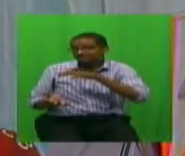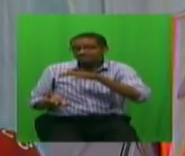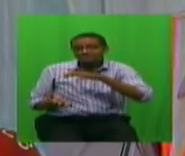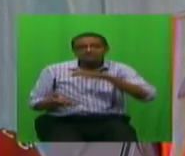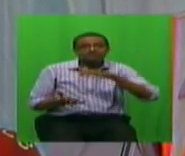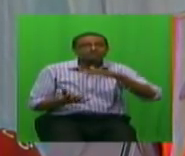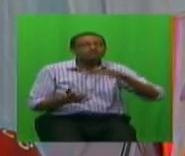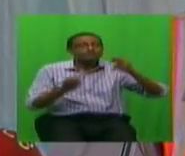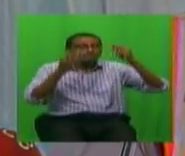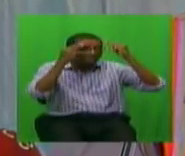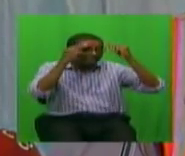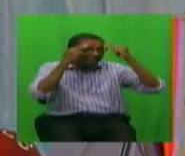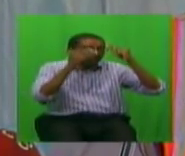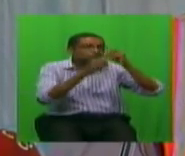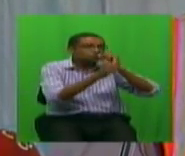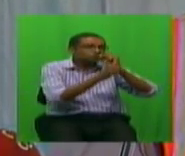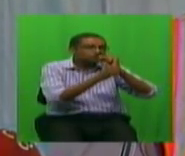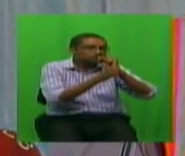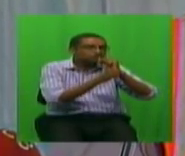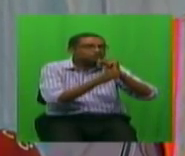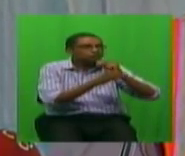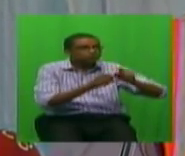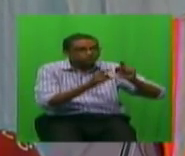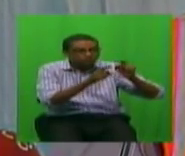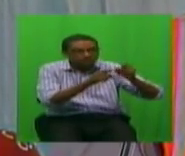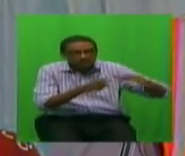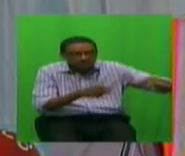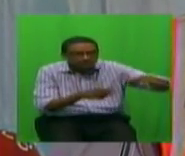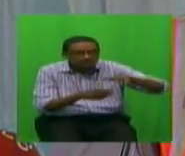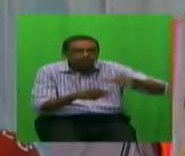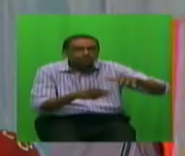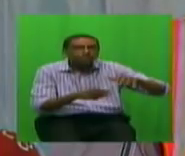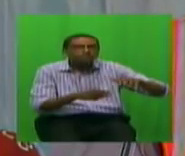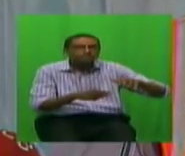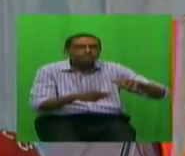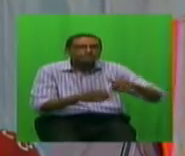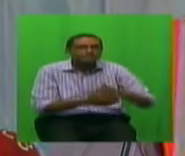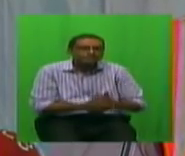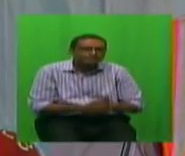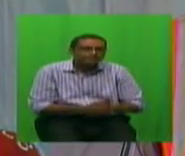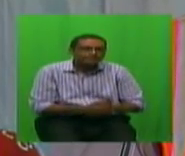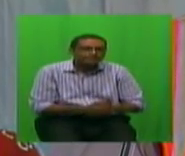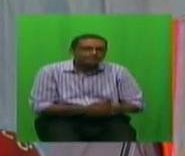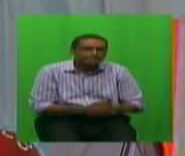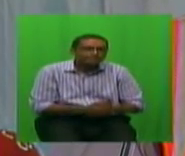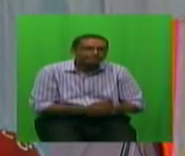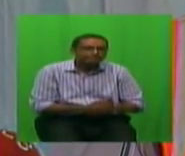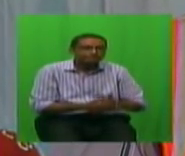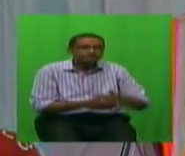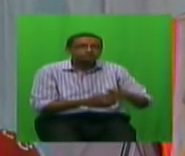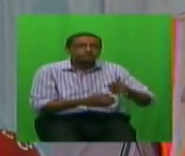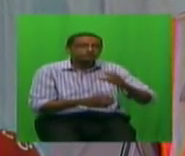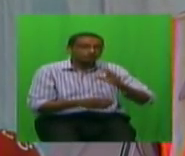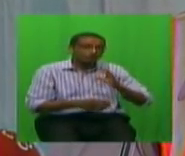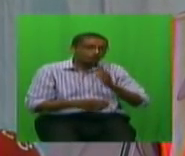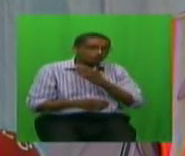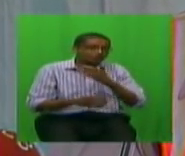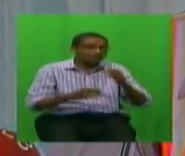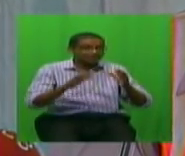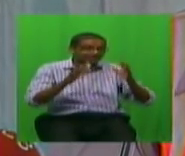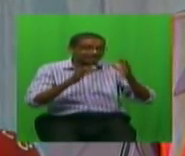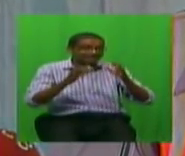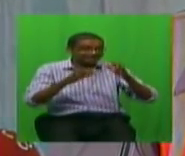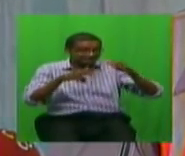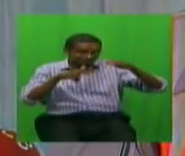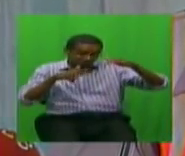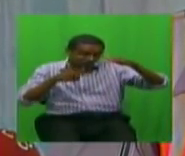some of these areas because most of our infrastructure are in areas that only our vehicles can access, and we are actually assisting by